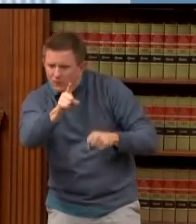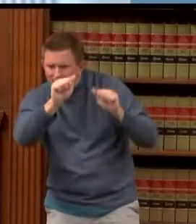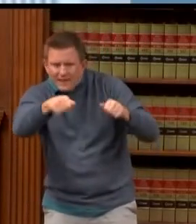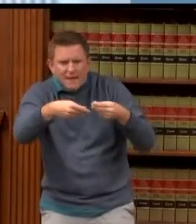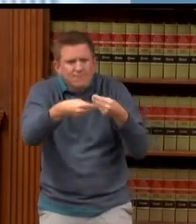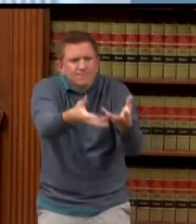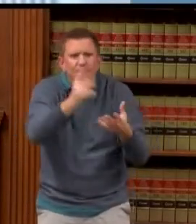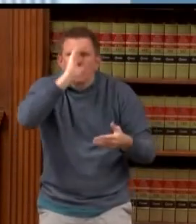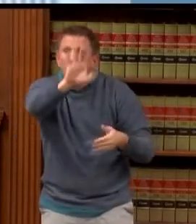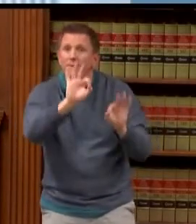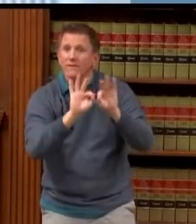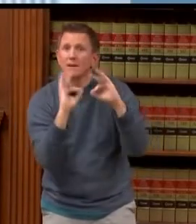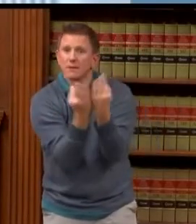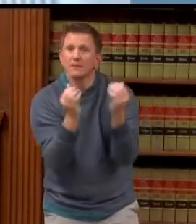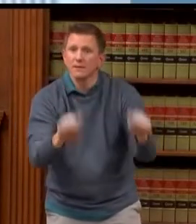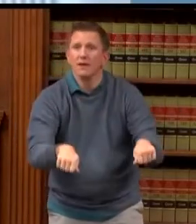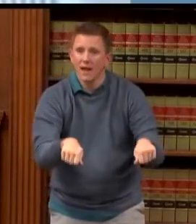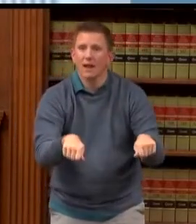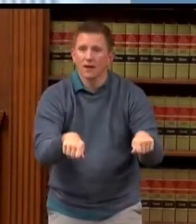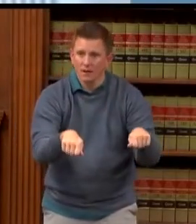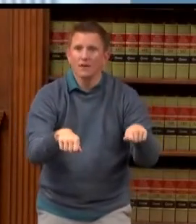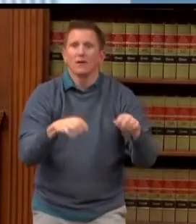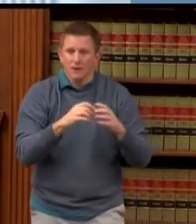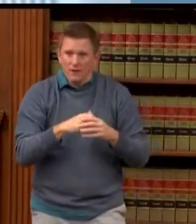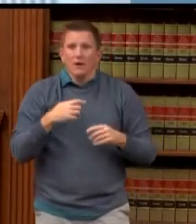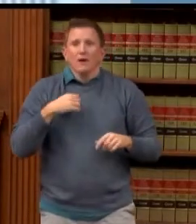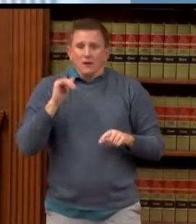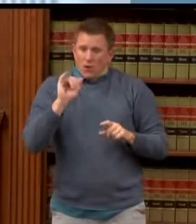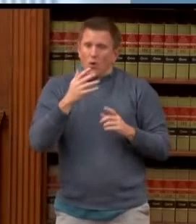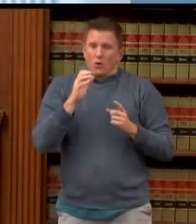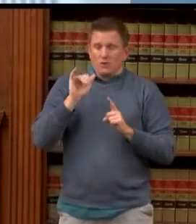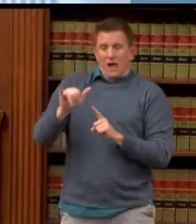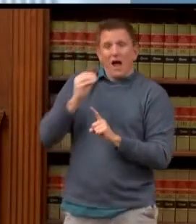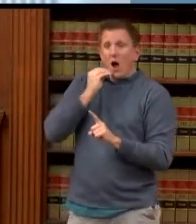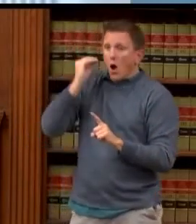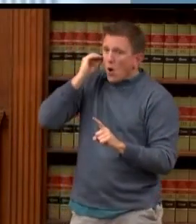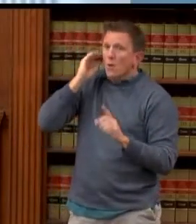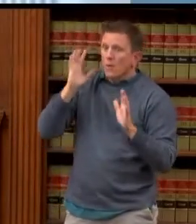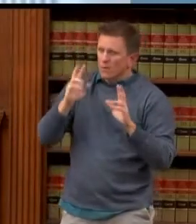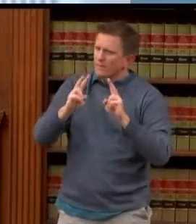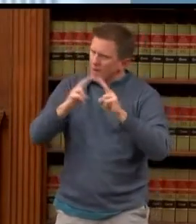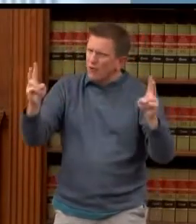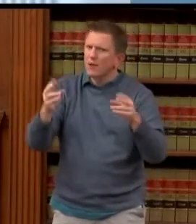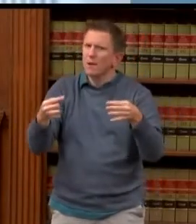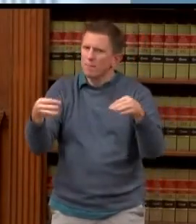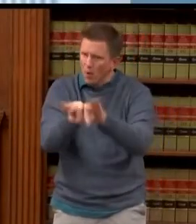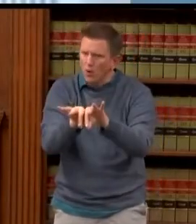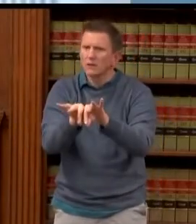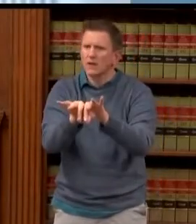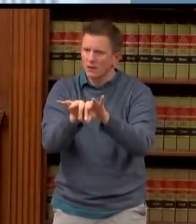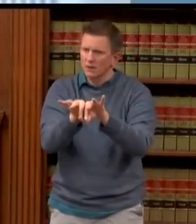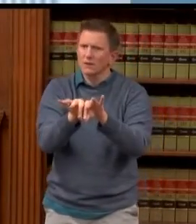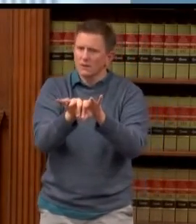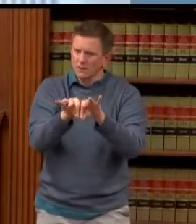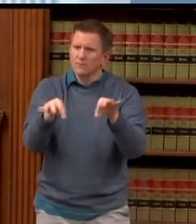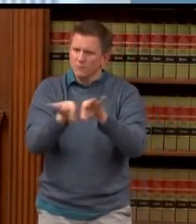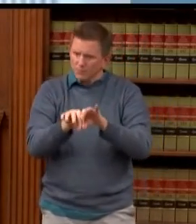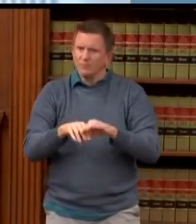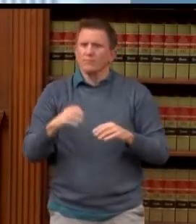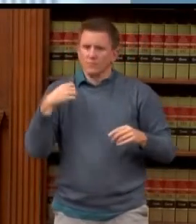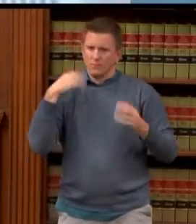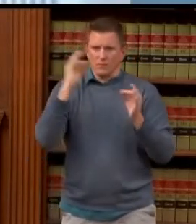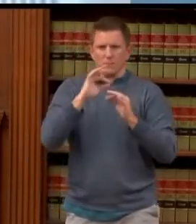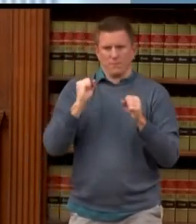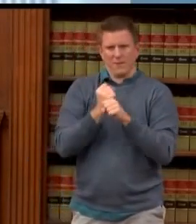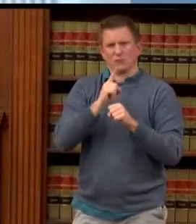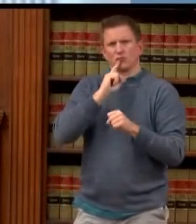very important. It was impactful in terms of helping us get on top of this virus. We bent the curve, but we know a little more now,